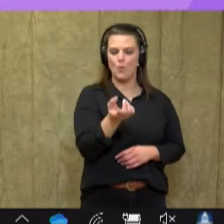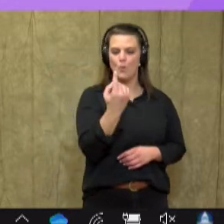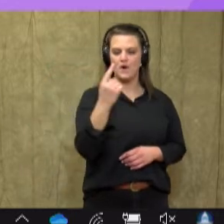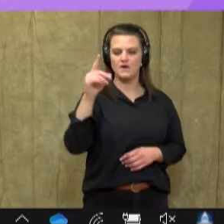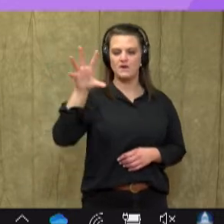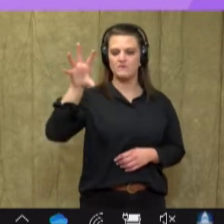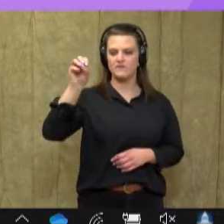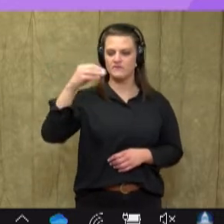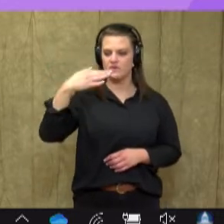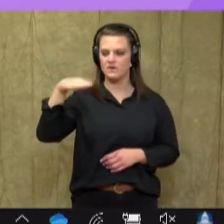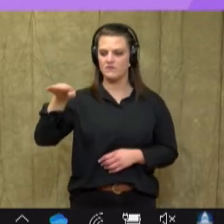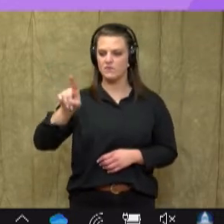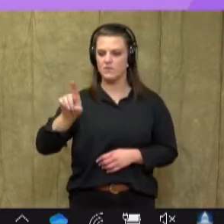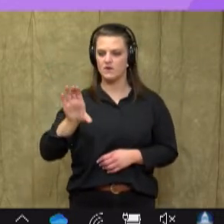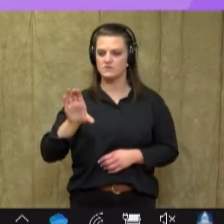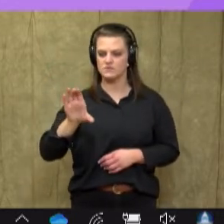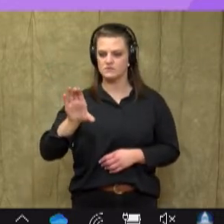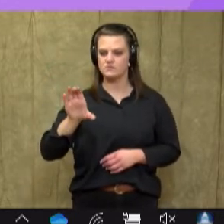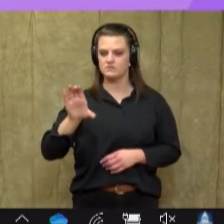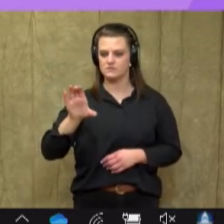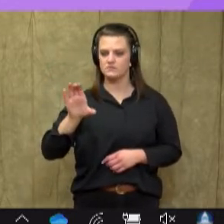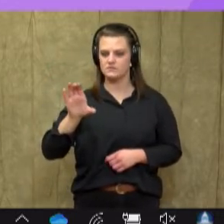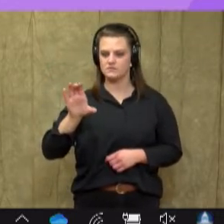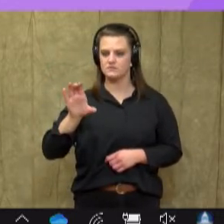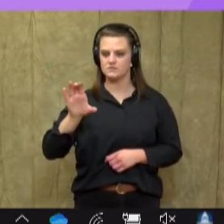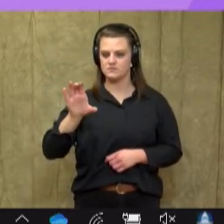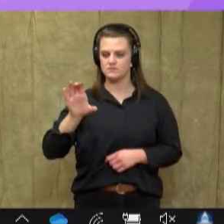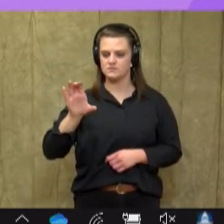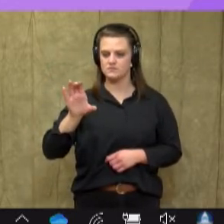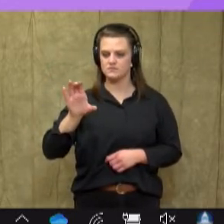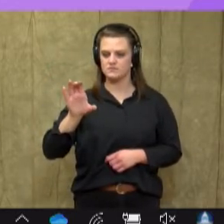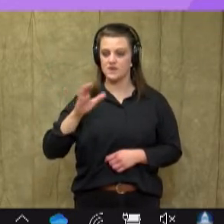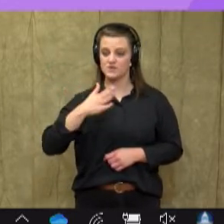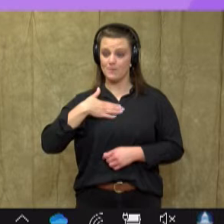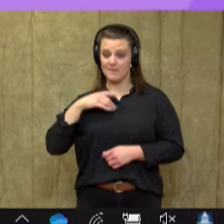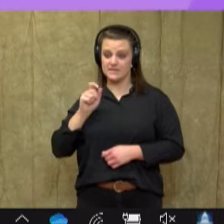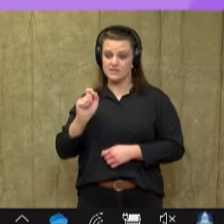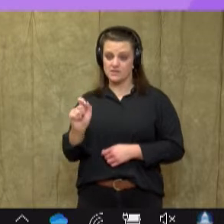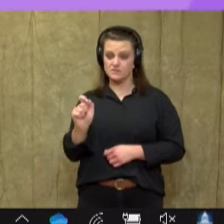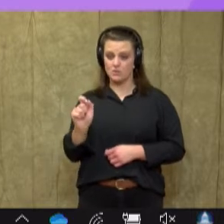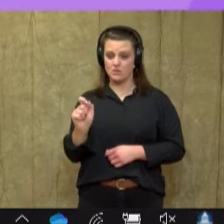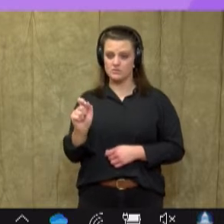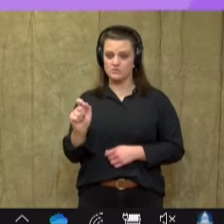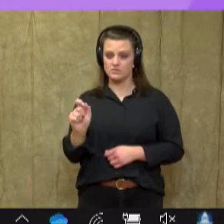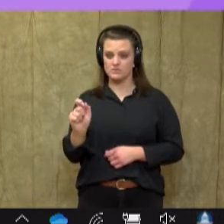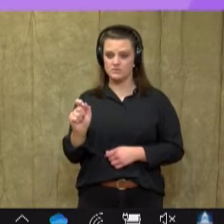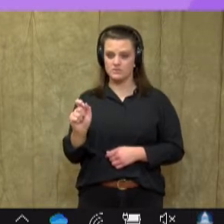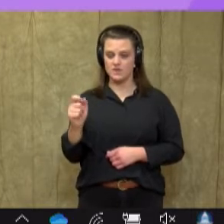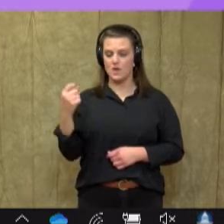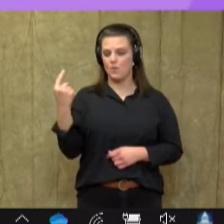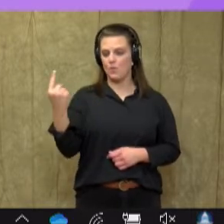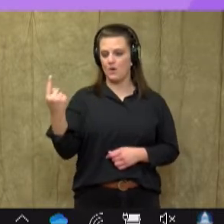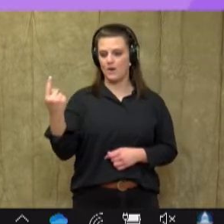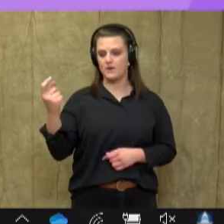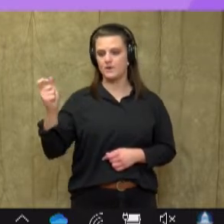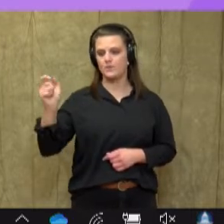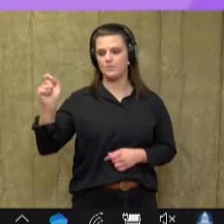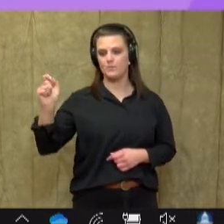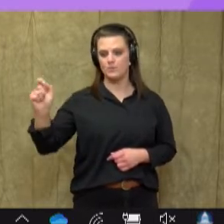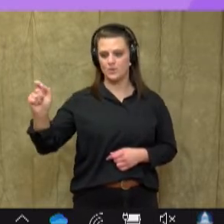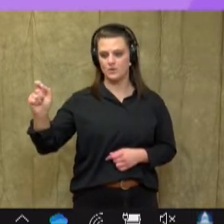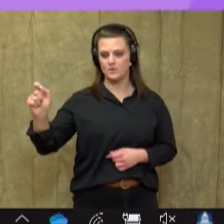and 50 hundredths. So my decimal would be